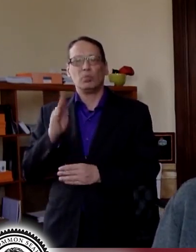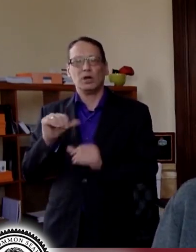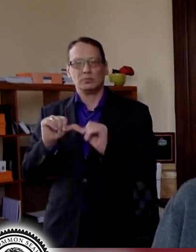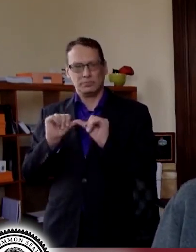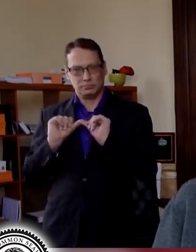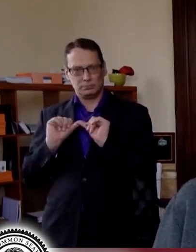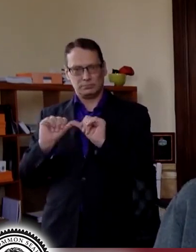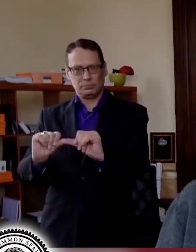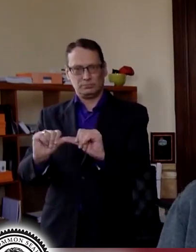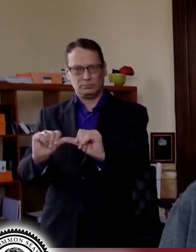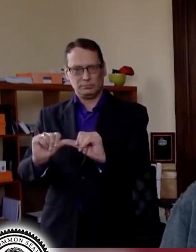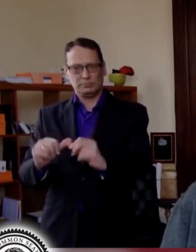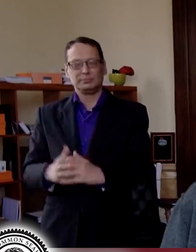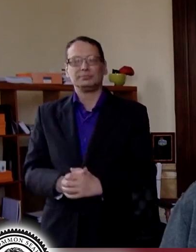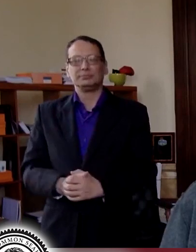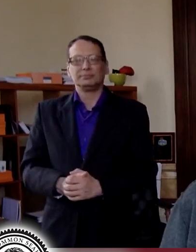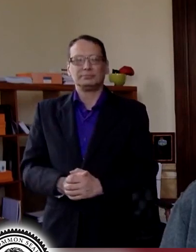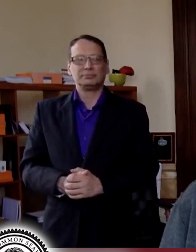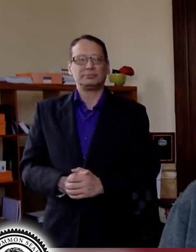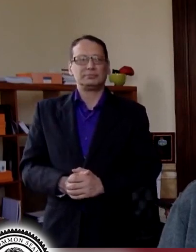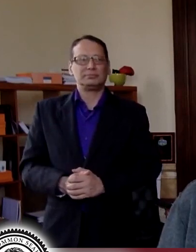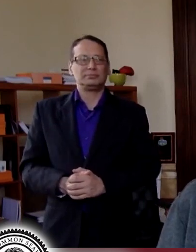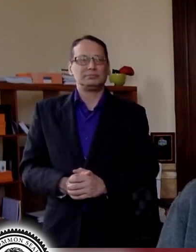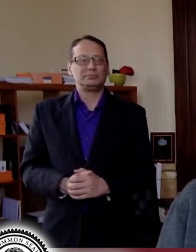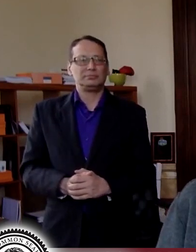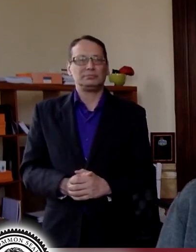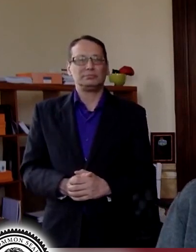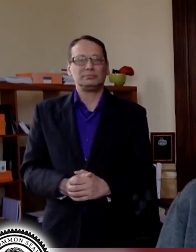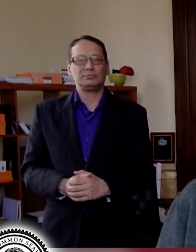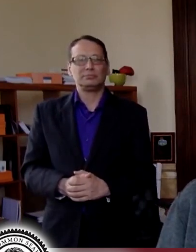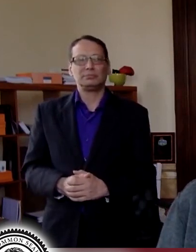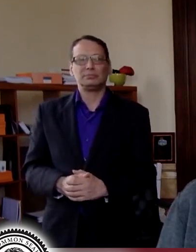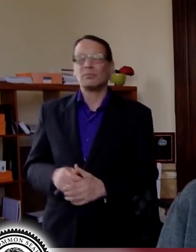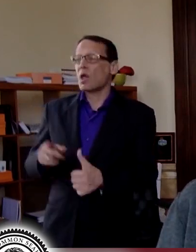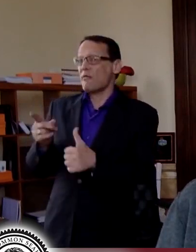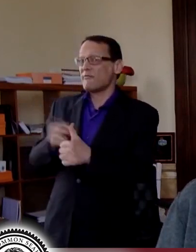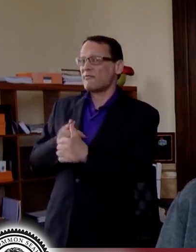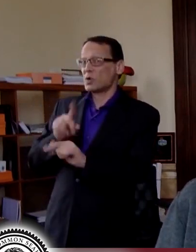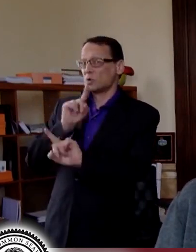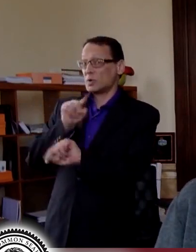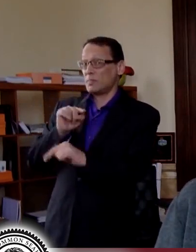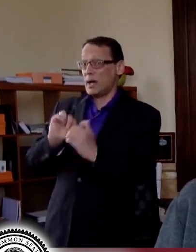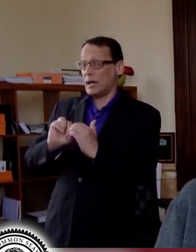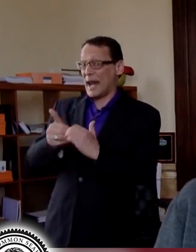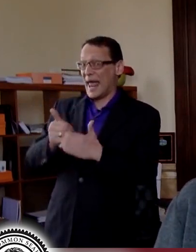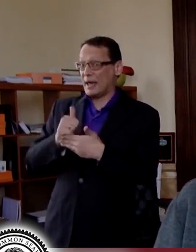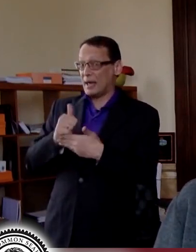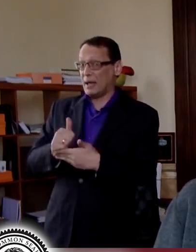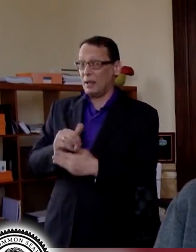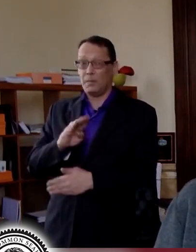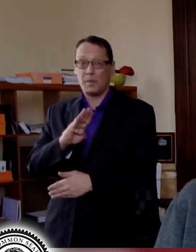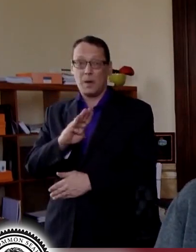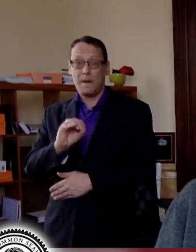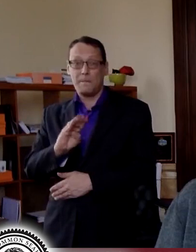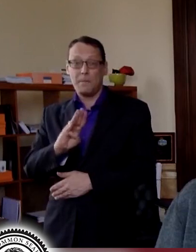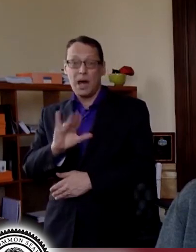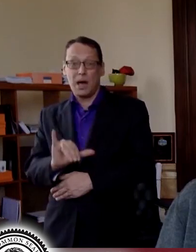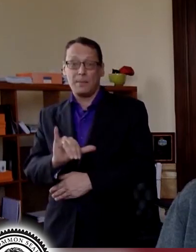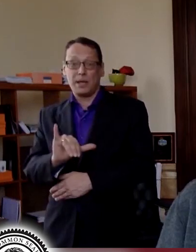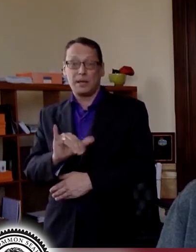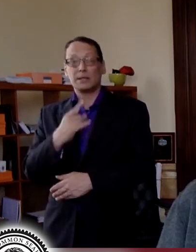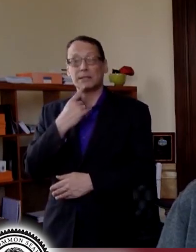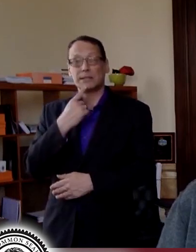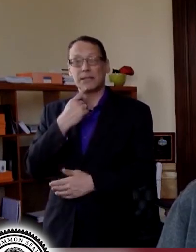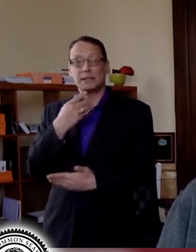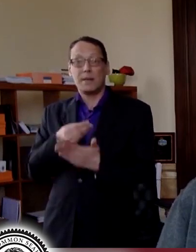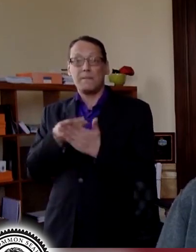continue to do that. This is on the first responder, how you can help. Bobby is watching and says maybe somebody could buy